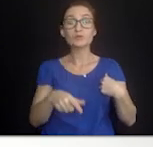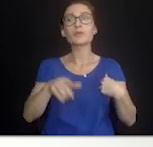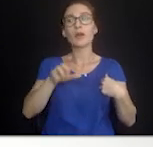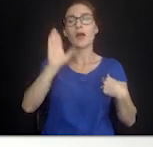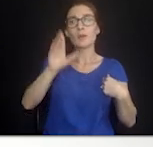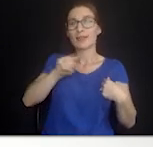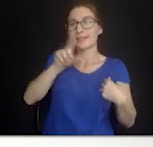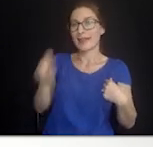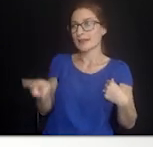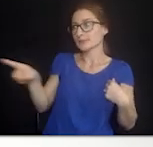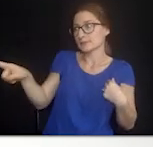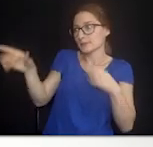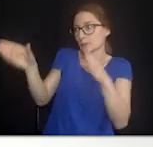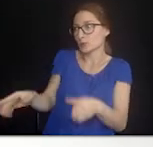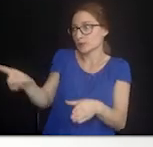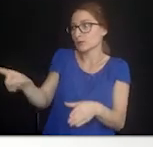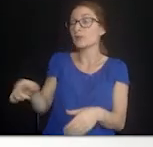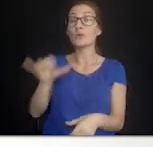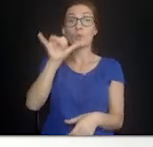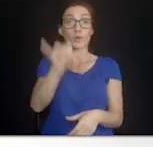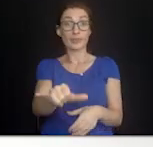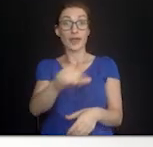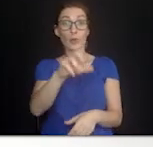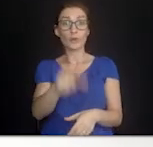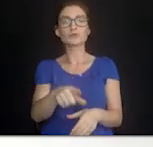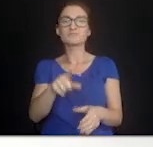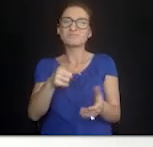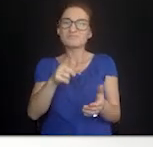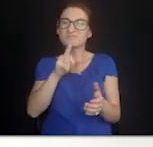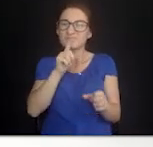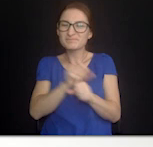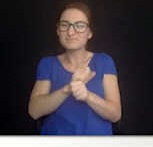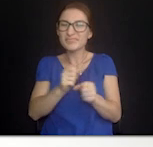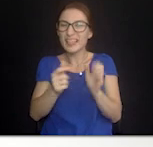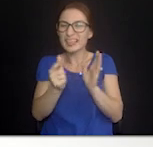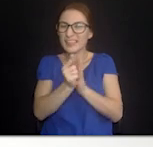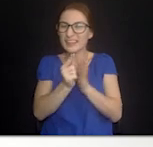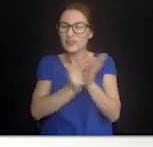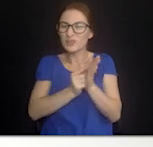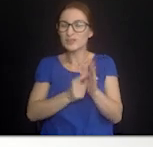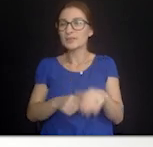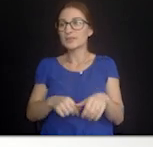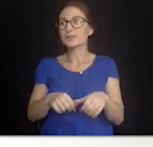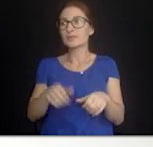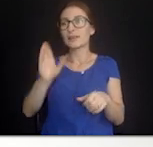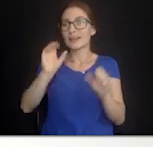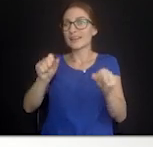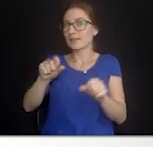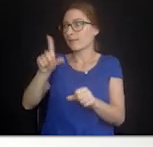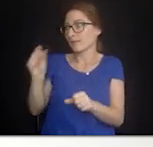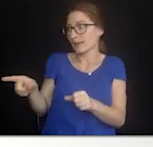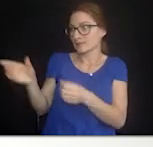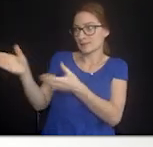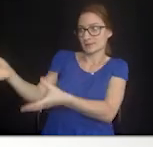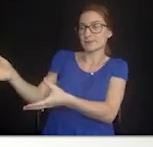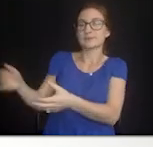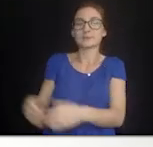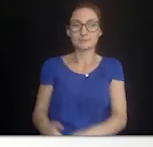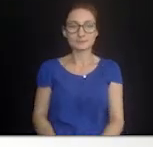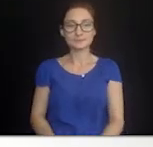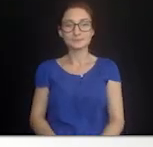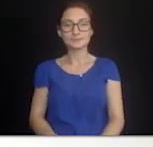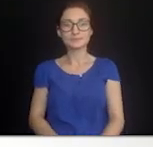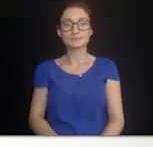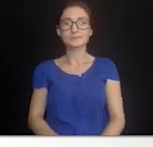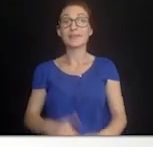this person because what you're asking is technically legal or whatever, and I don't need to pay these resources. I can just go ask a question. So happy to